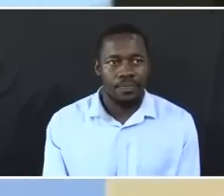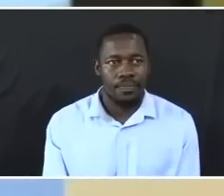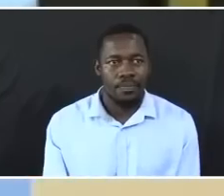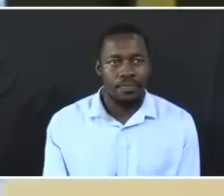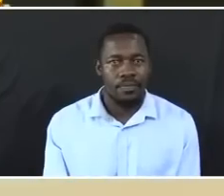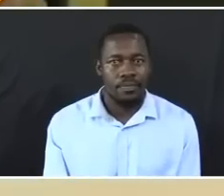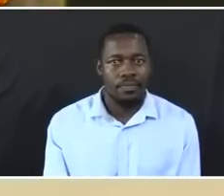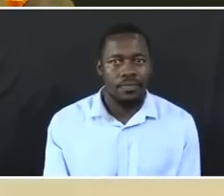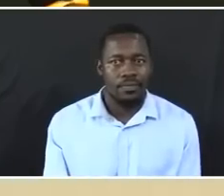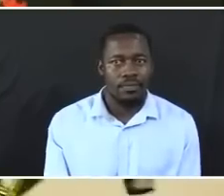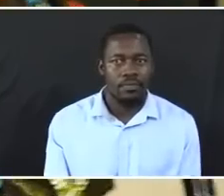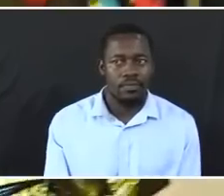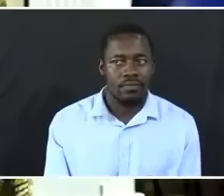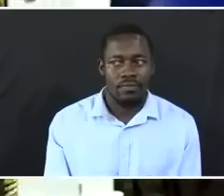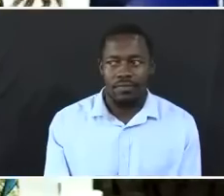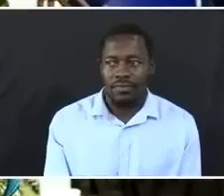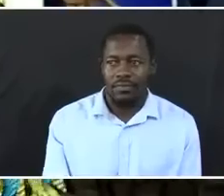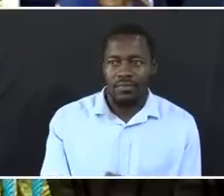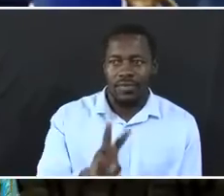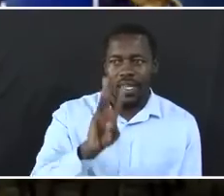pray.